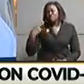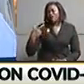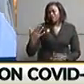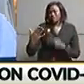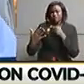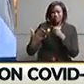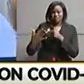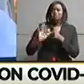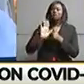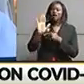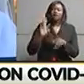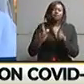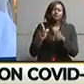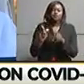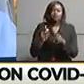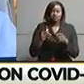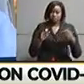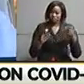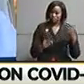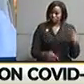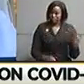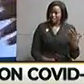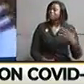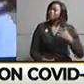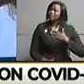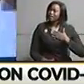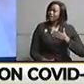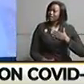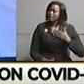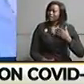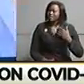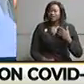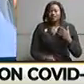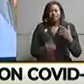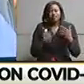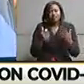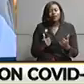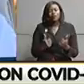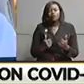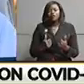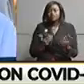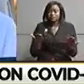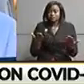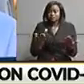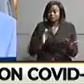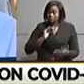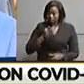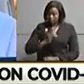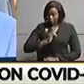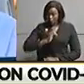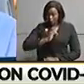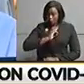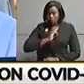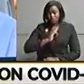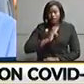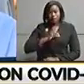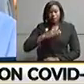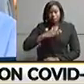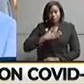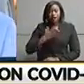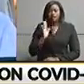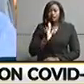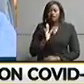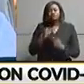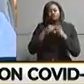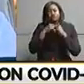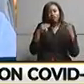public. This one is for myself. This was my own, our own. It was not actually mine. It was a reverend